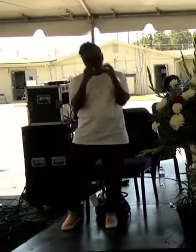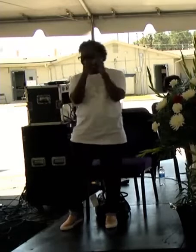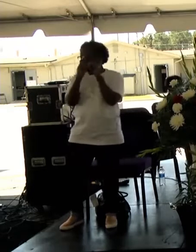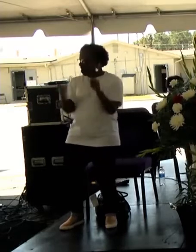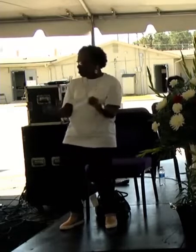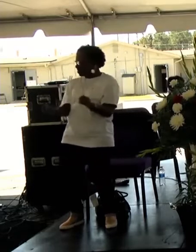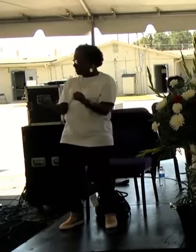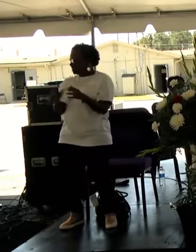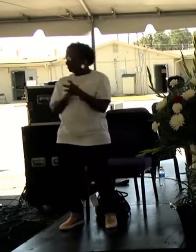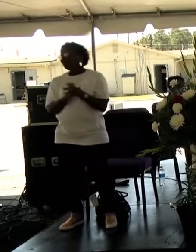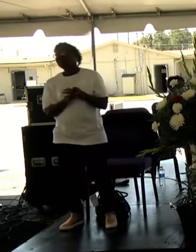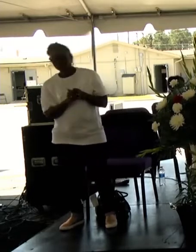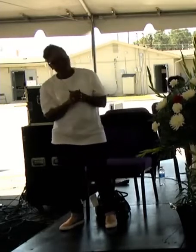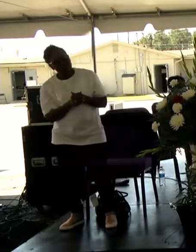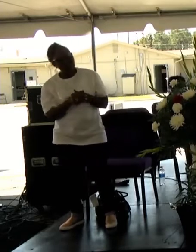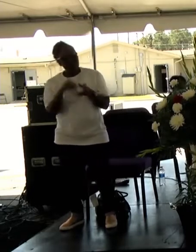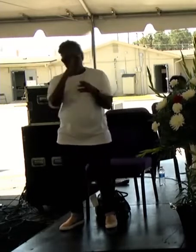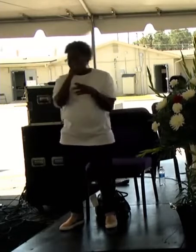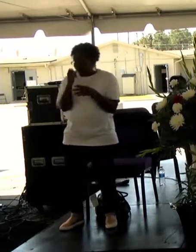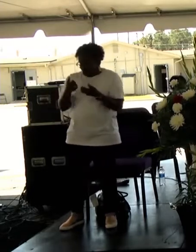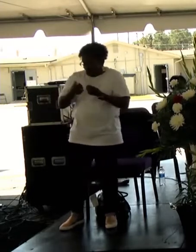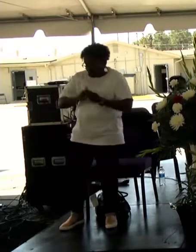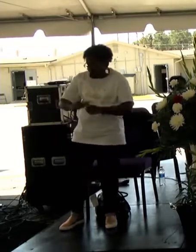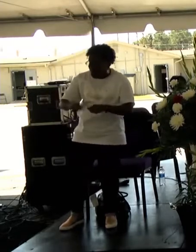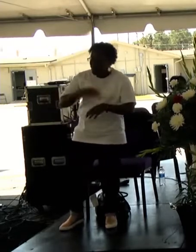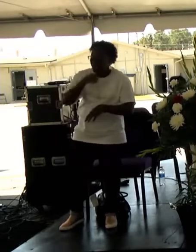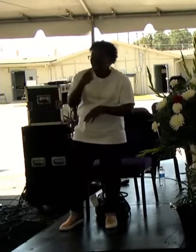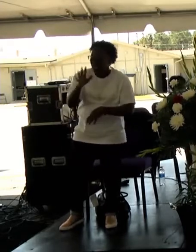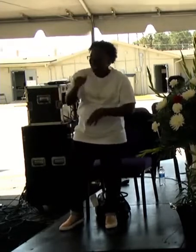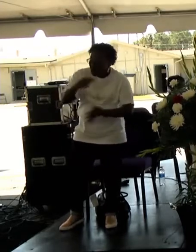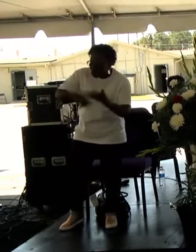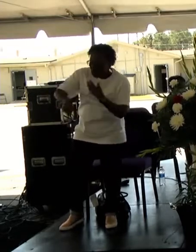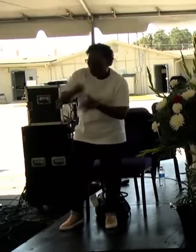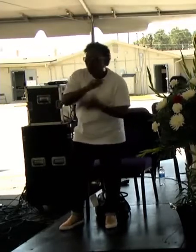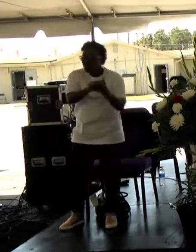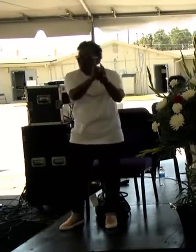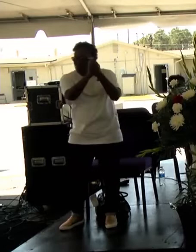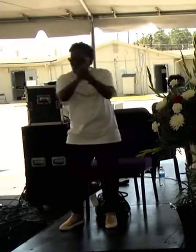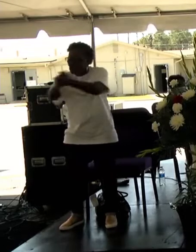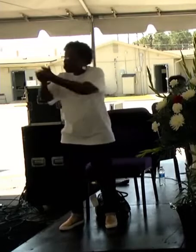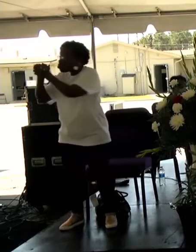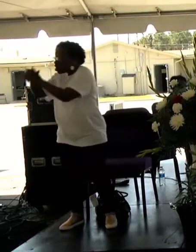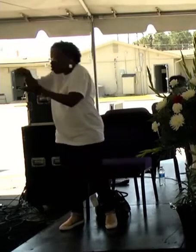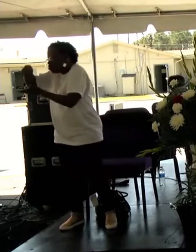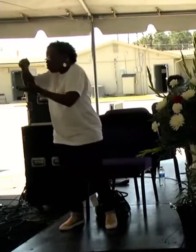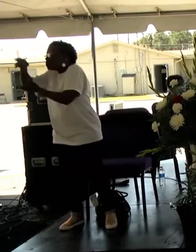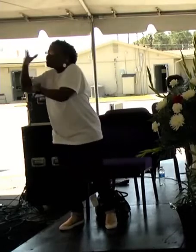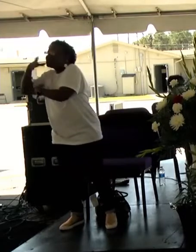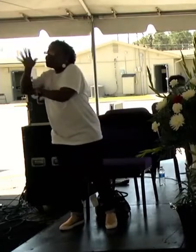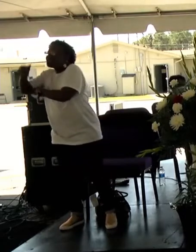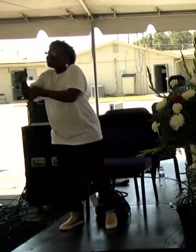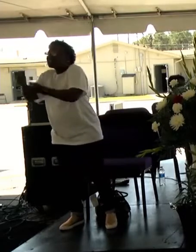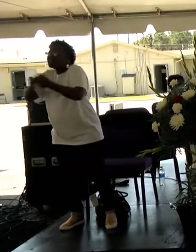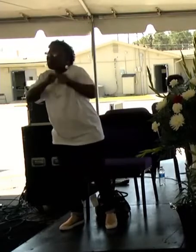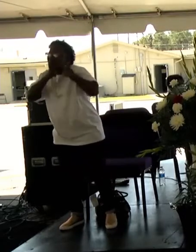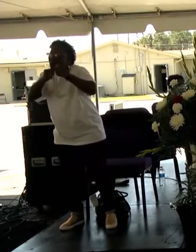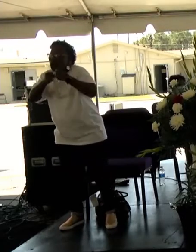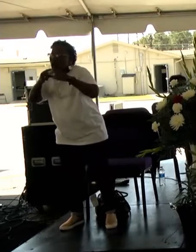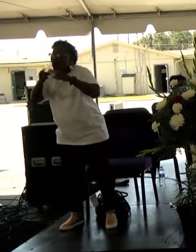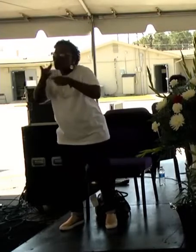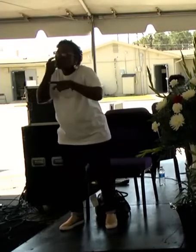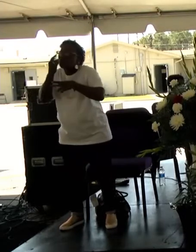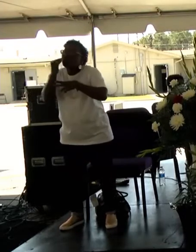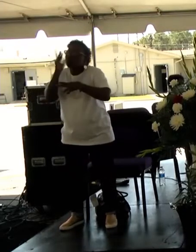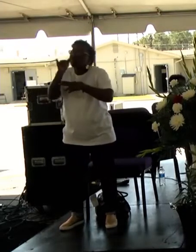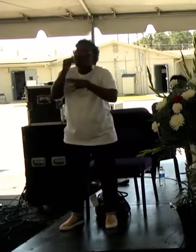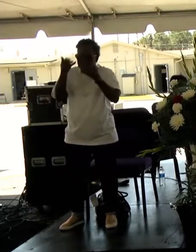missed y'all shout cue right now. Because what he's trying to say is, we celebrate Resurrection Sunday, and that's power. But how many know